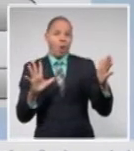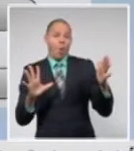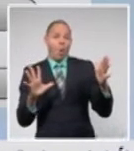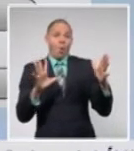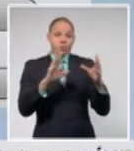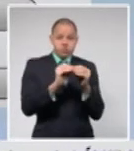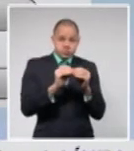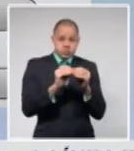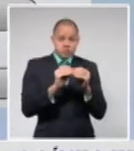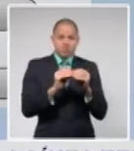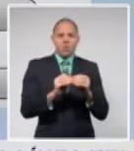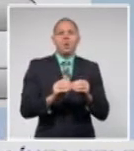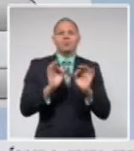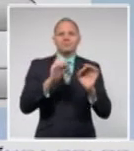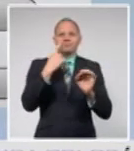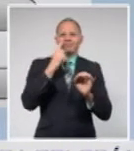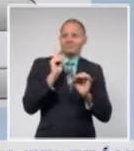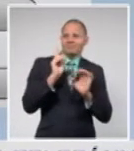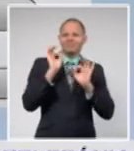4,377 people, or